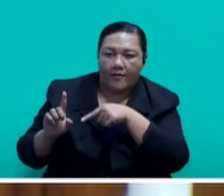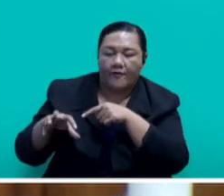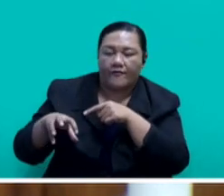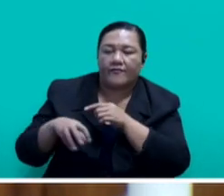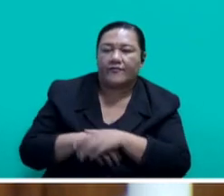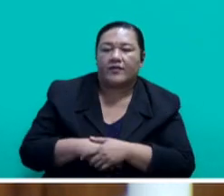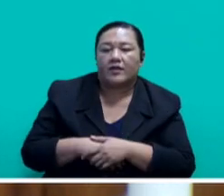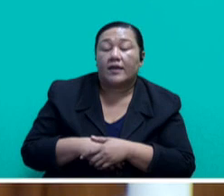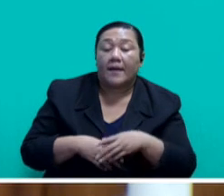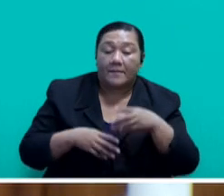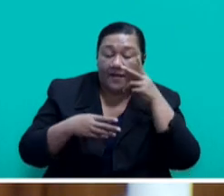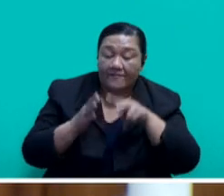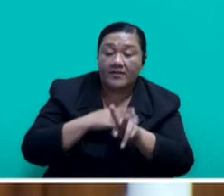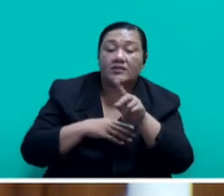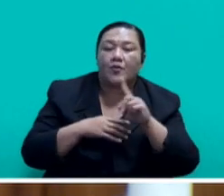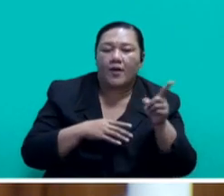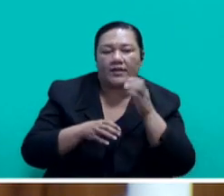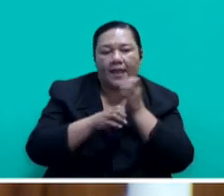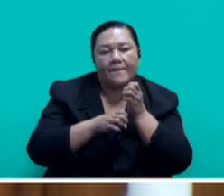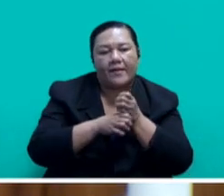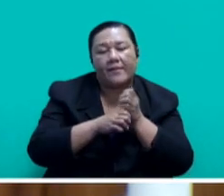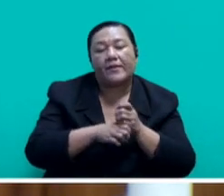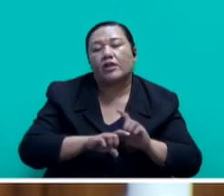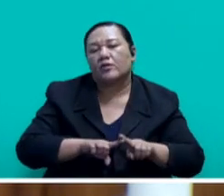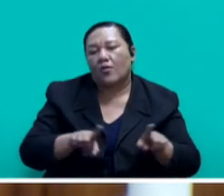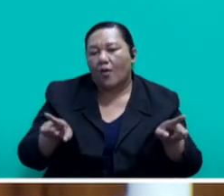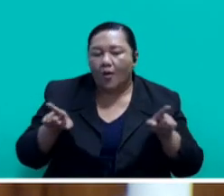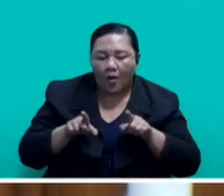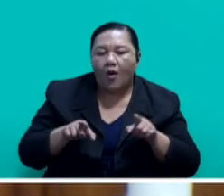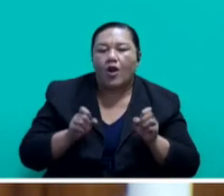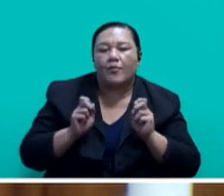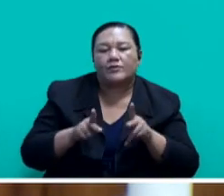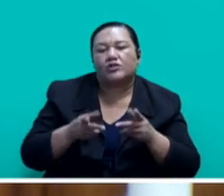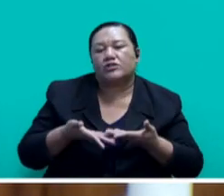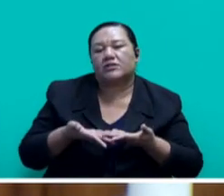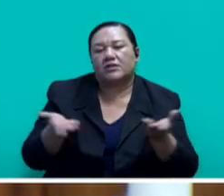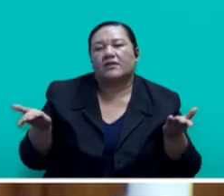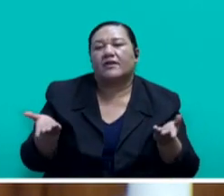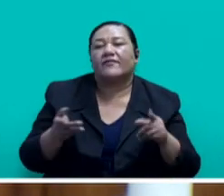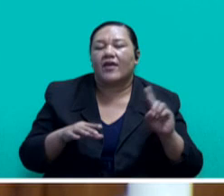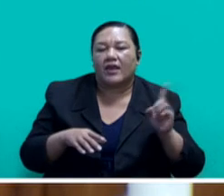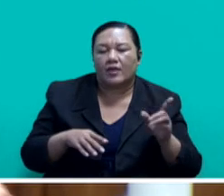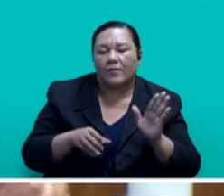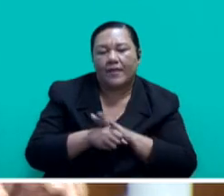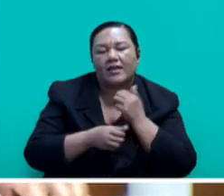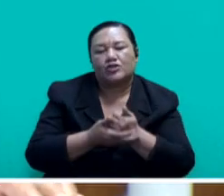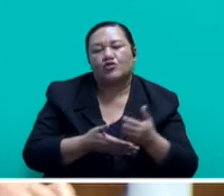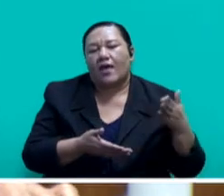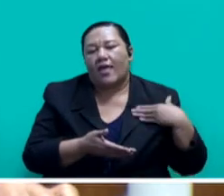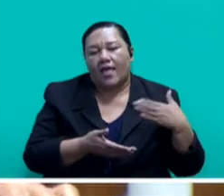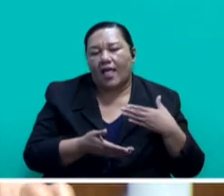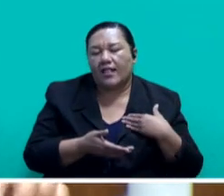all accentuates the mission to promote decent work opportunities, ensure safe and healthy workplaces,